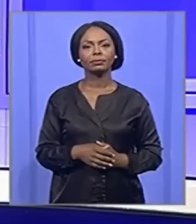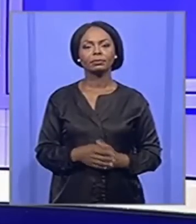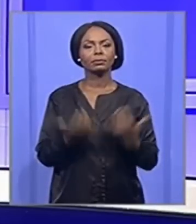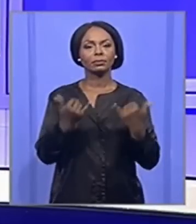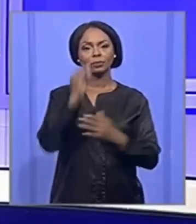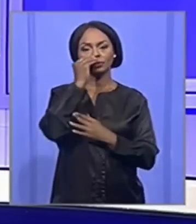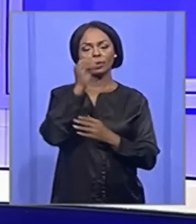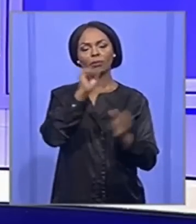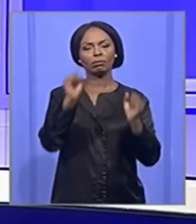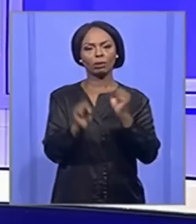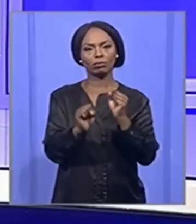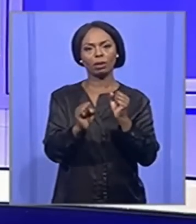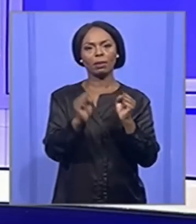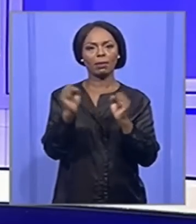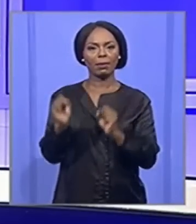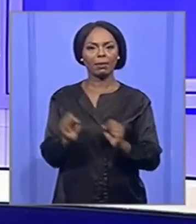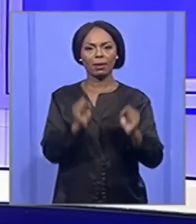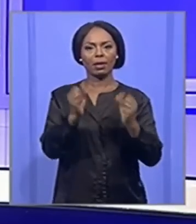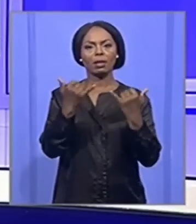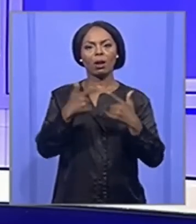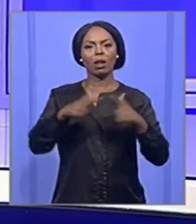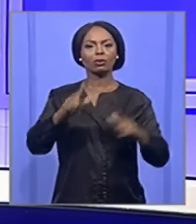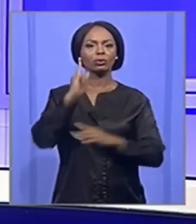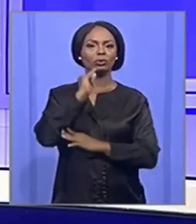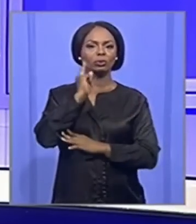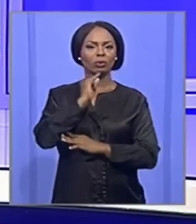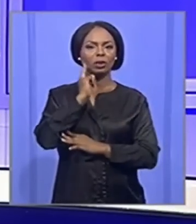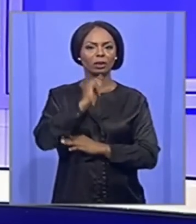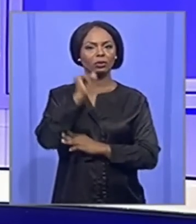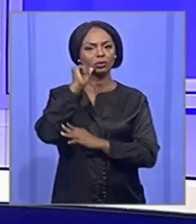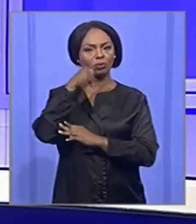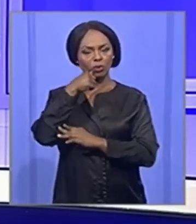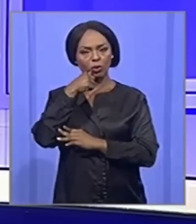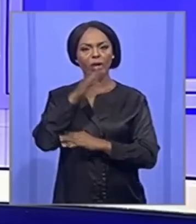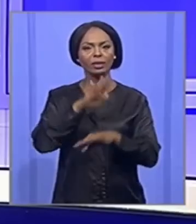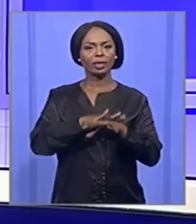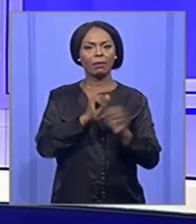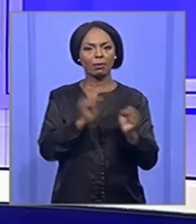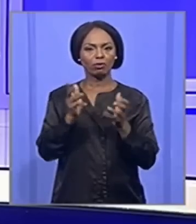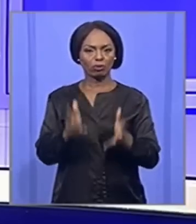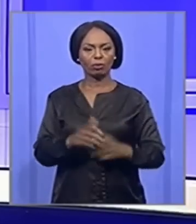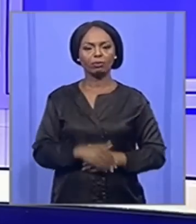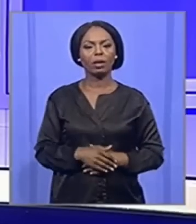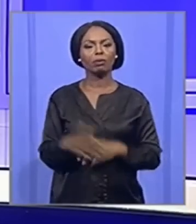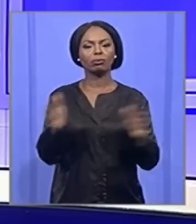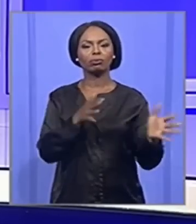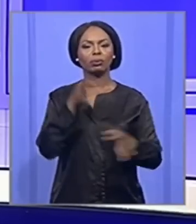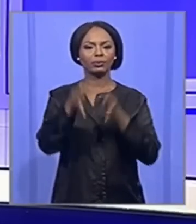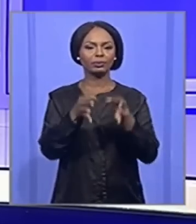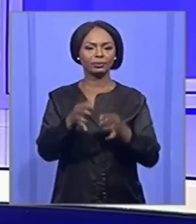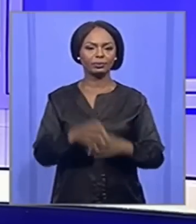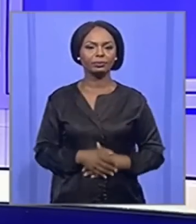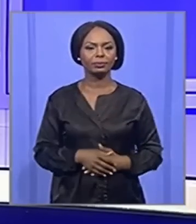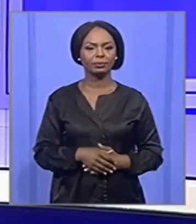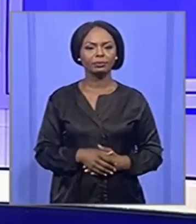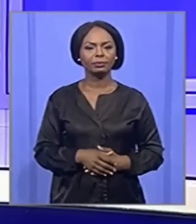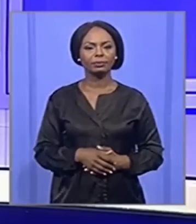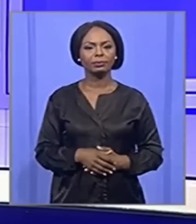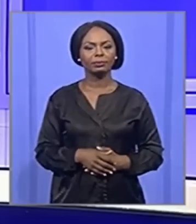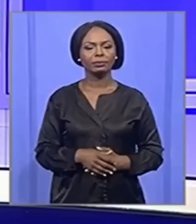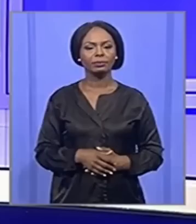tsa Sesotho e fela mona kopana le moifo wa rona wa ditaba tsa Setswana hosane ka yona nako ena. Bolepi bo a latela. Ke yona taba.